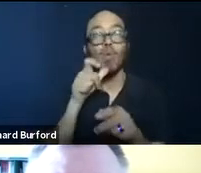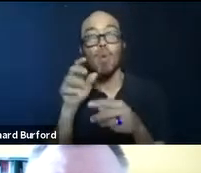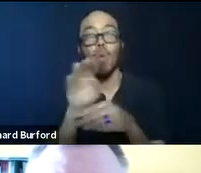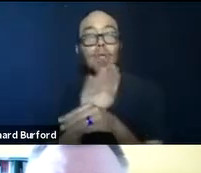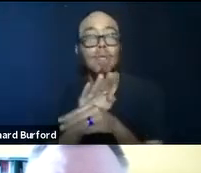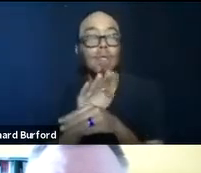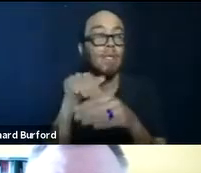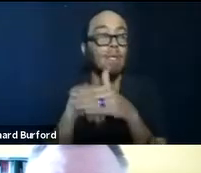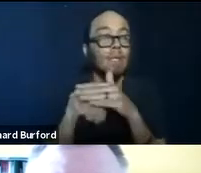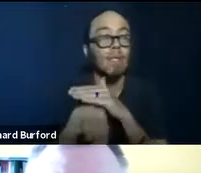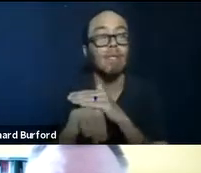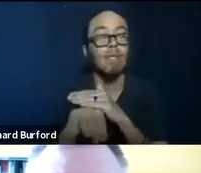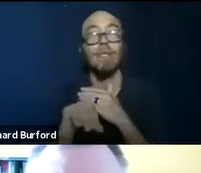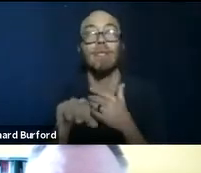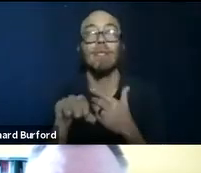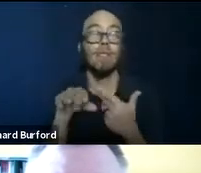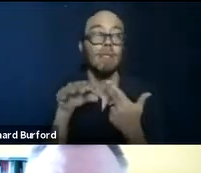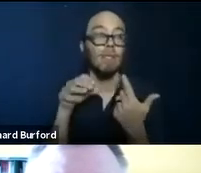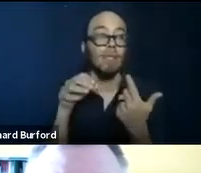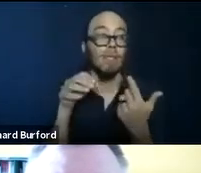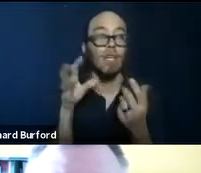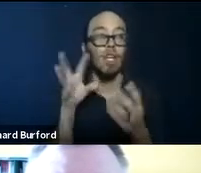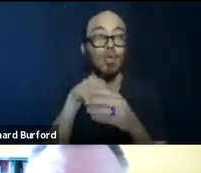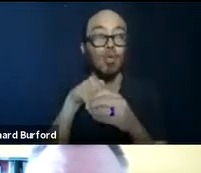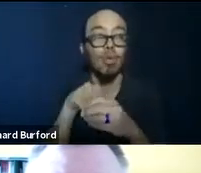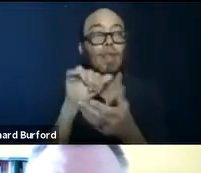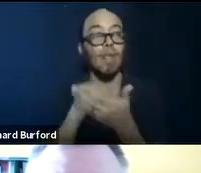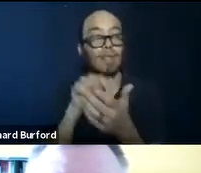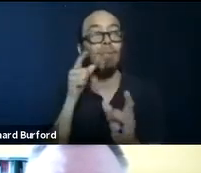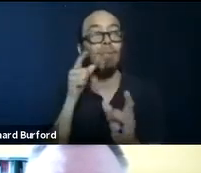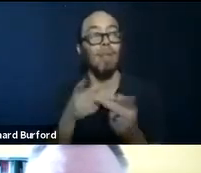and disabilities around the world. That's the place to be. So